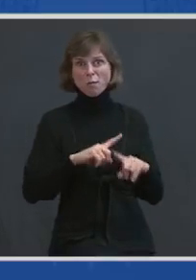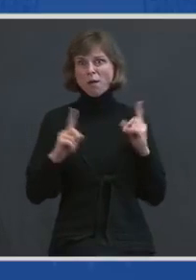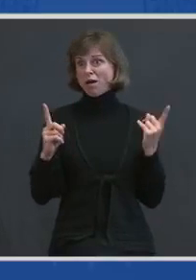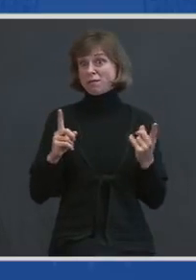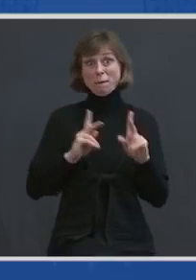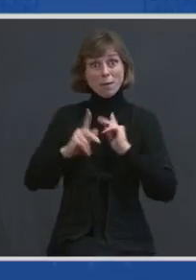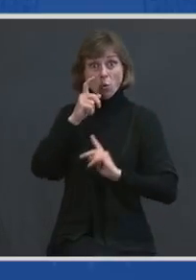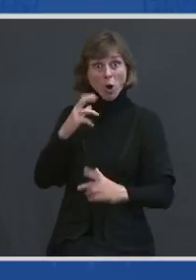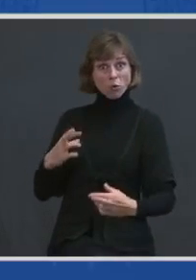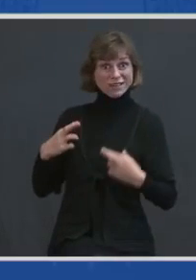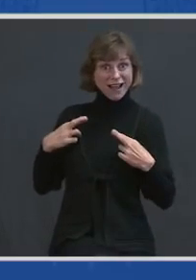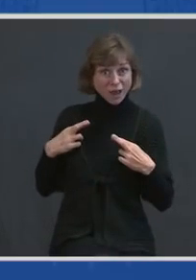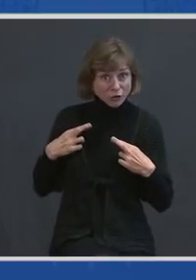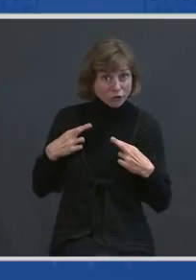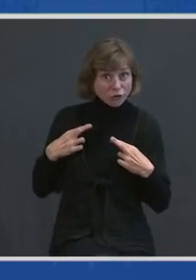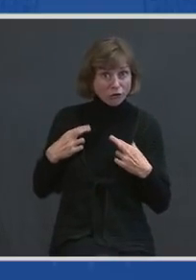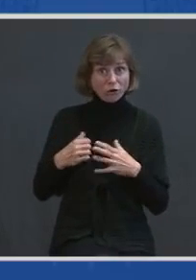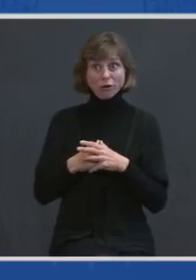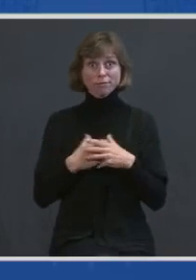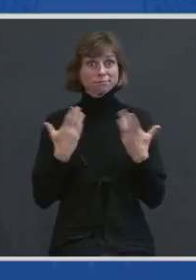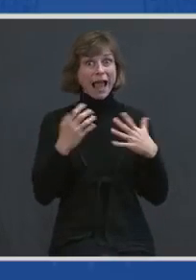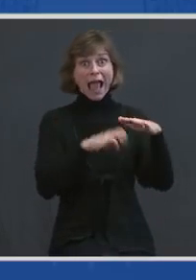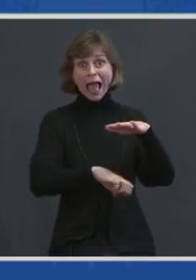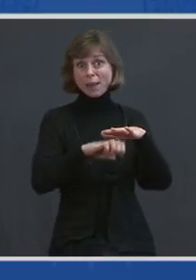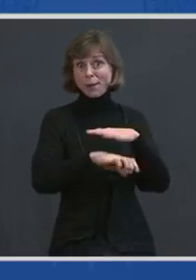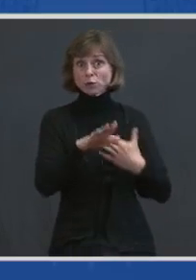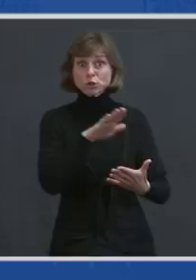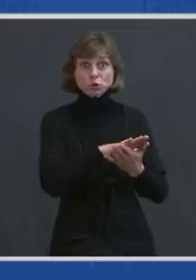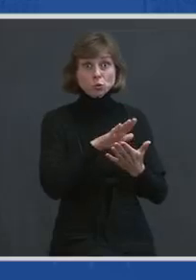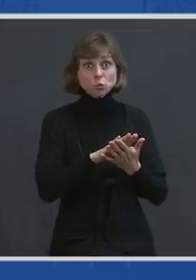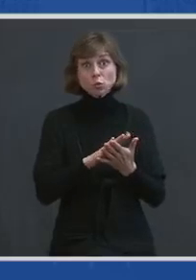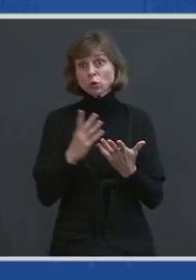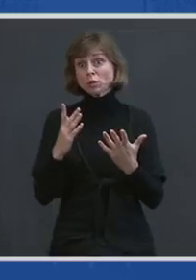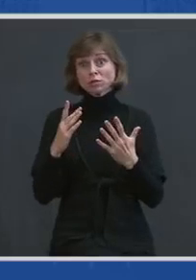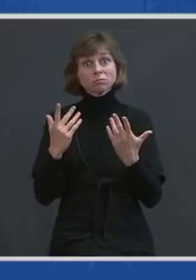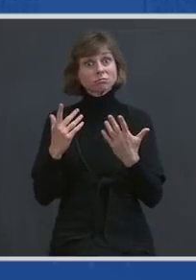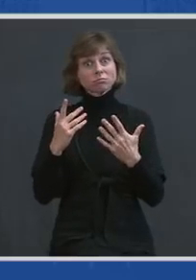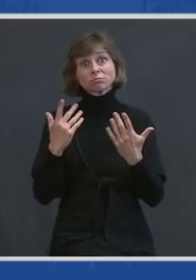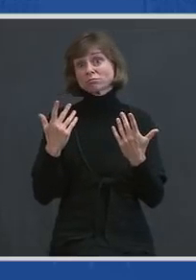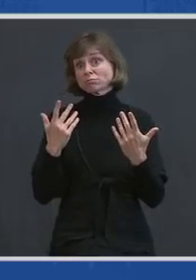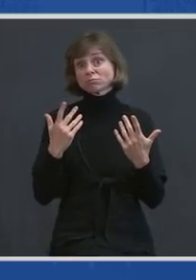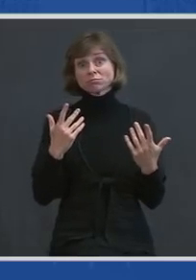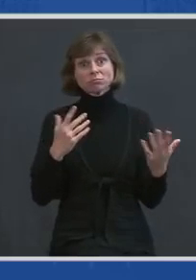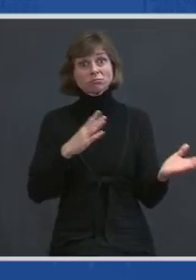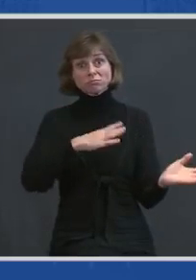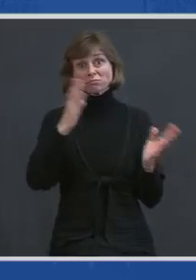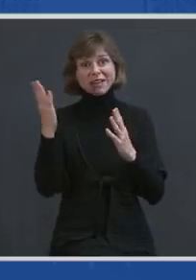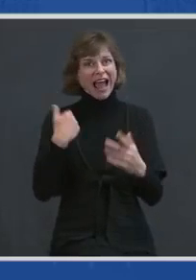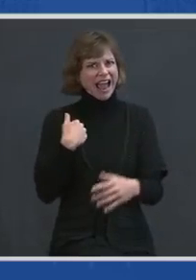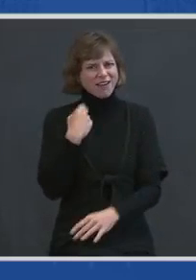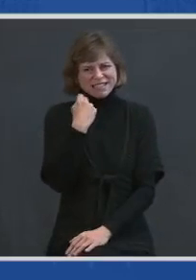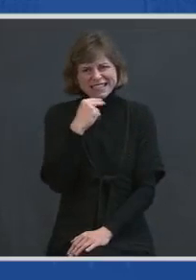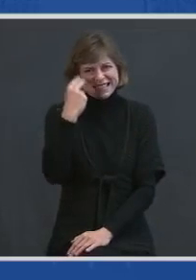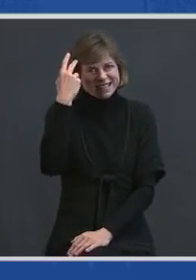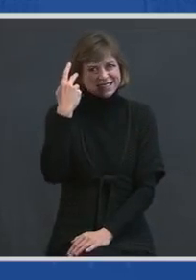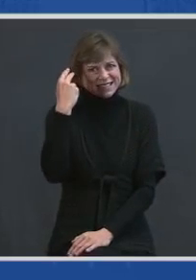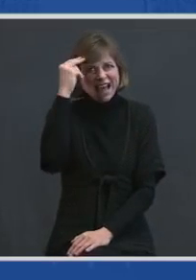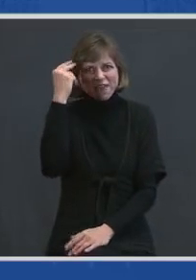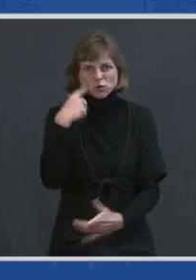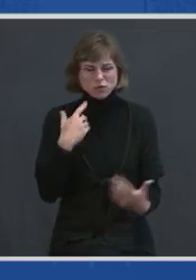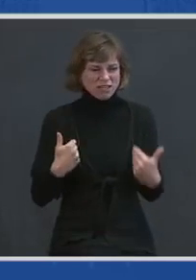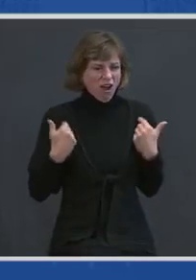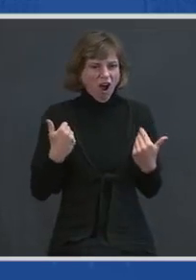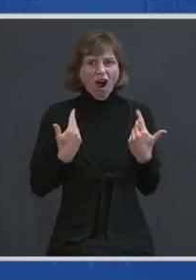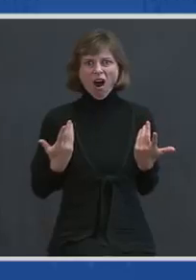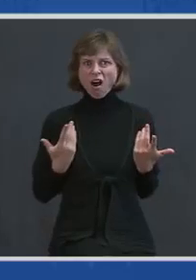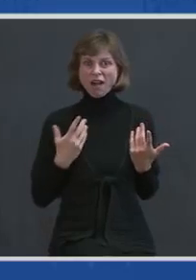retirees, you know, our elementary school, you know, our grade schoolers. I have nieces and nephews who are very young, and just the